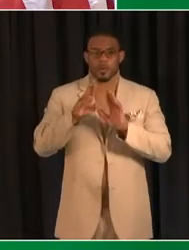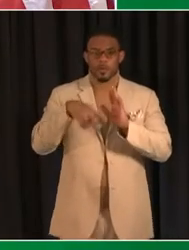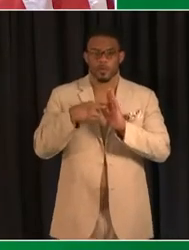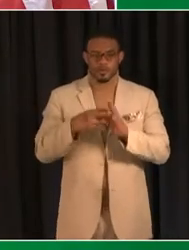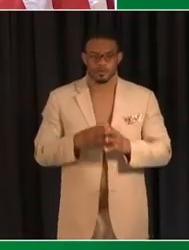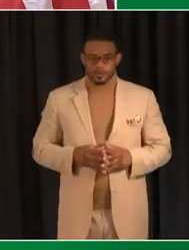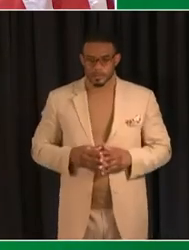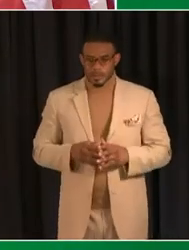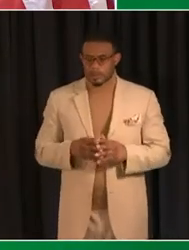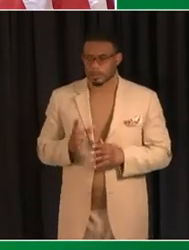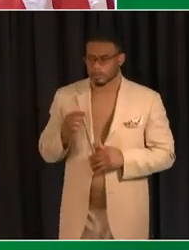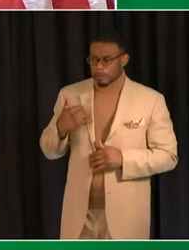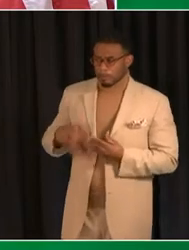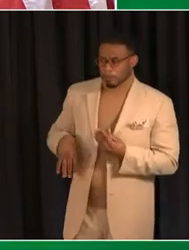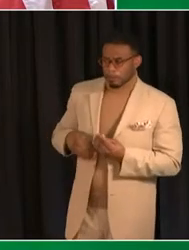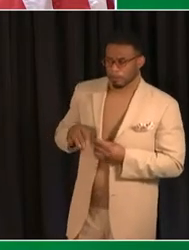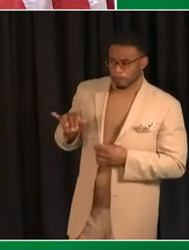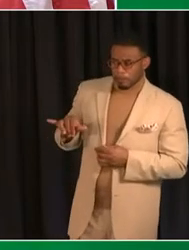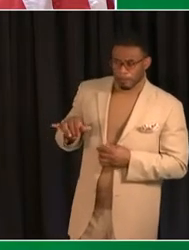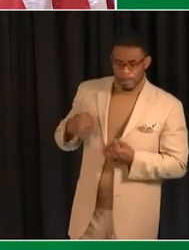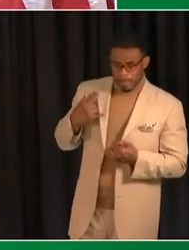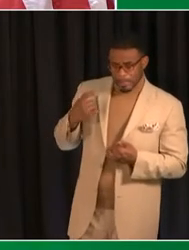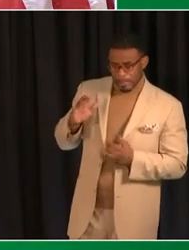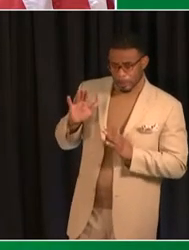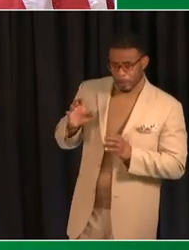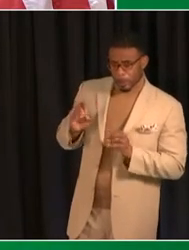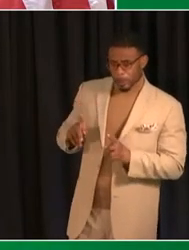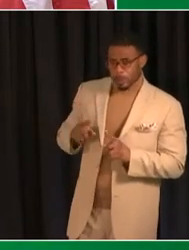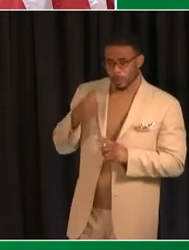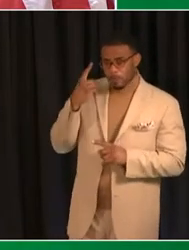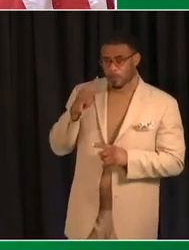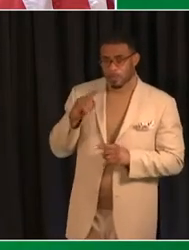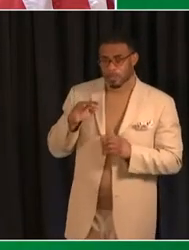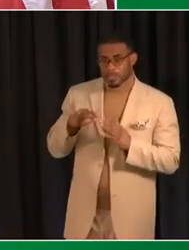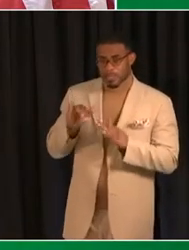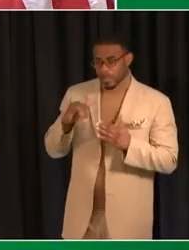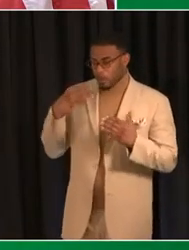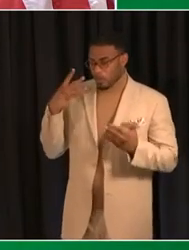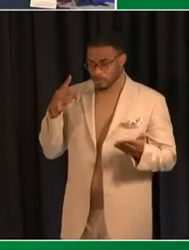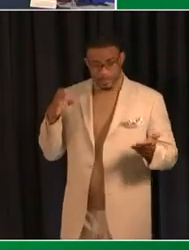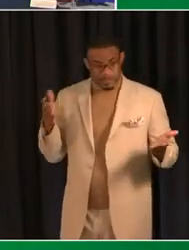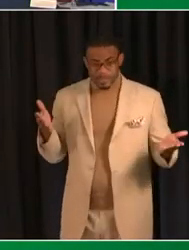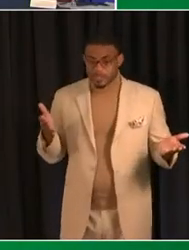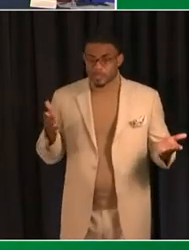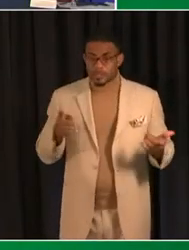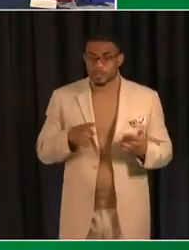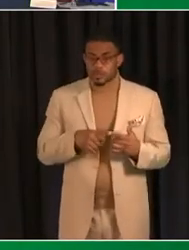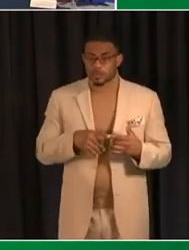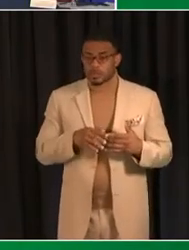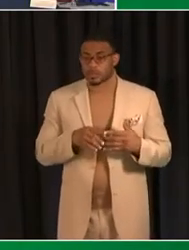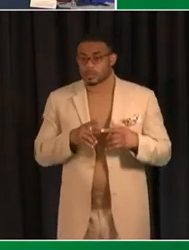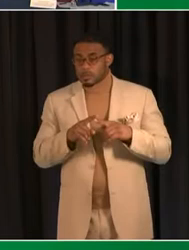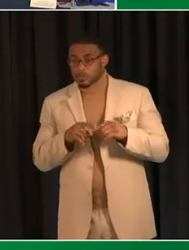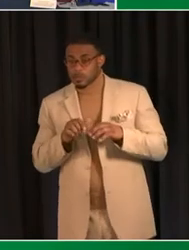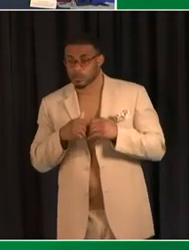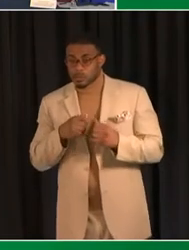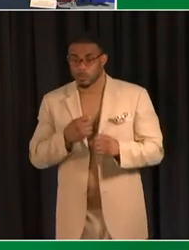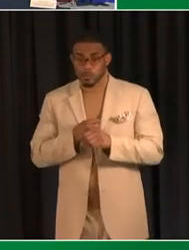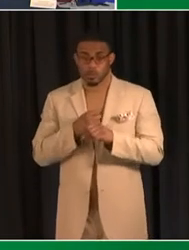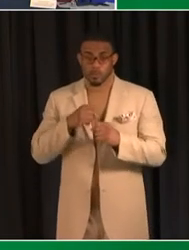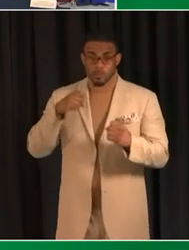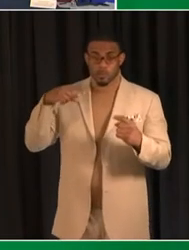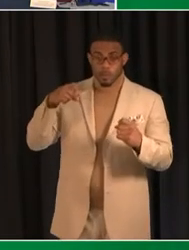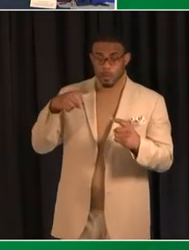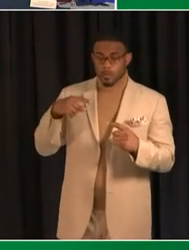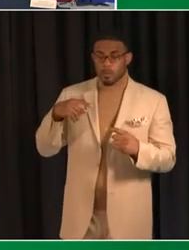role. And just to kind of piggyback off that, I think it's just such a great opportunity for a city like Washington, D.C. to lean into the